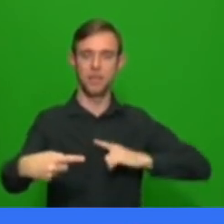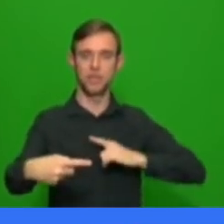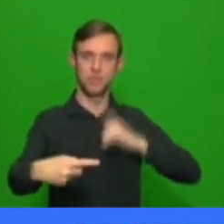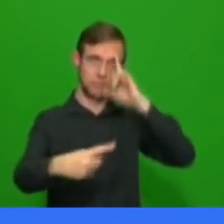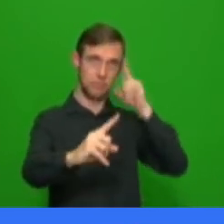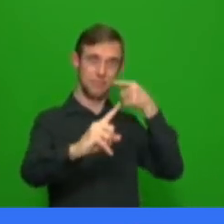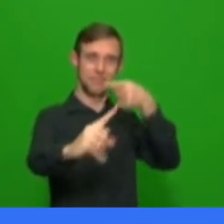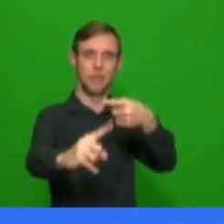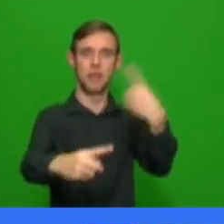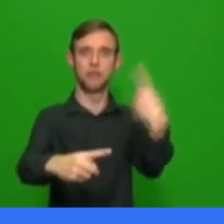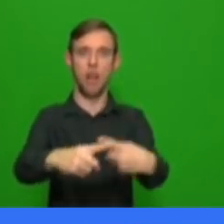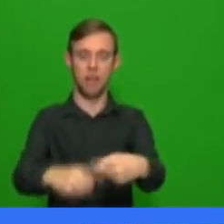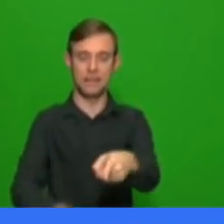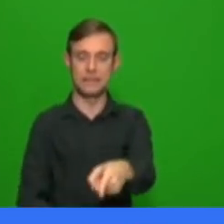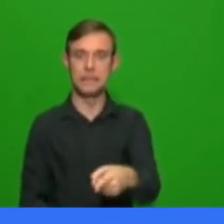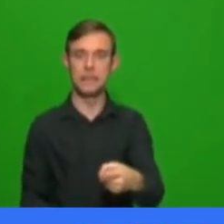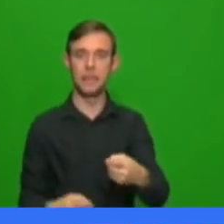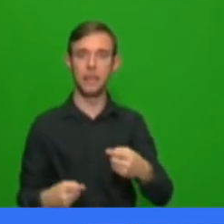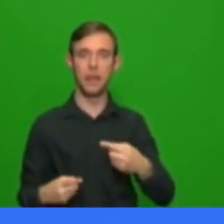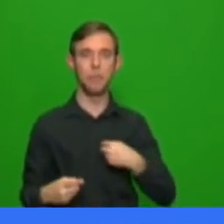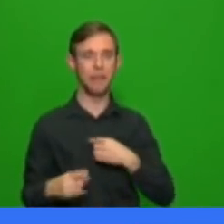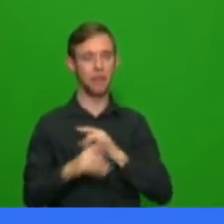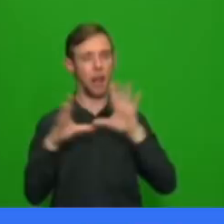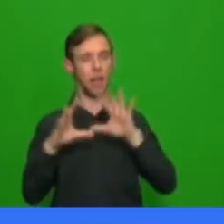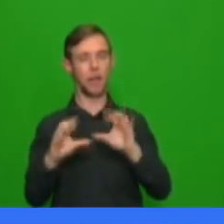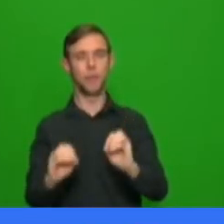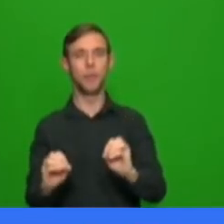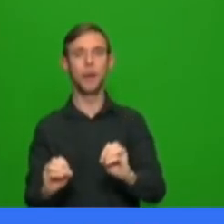is that we would like to see